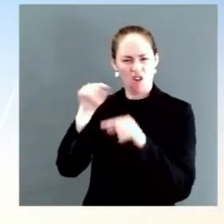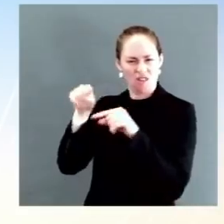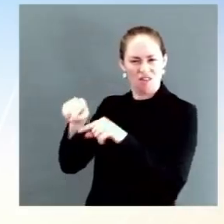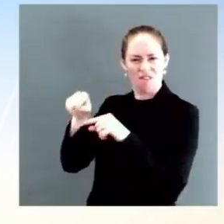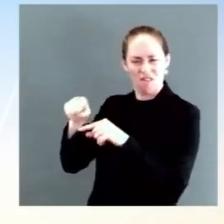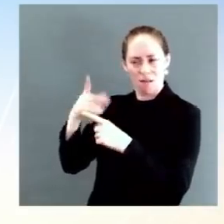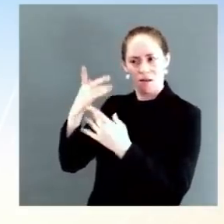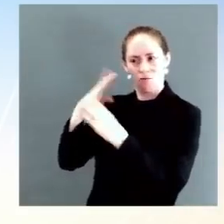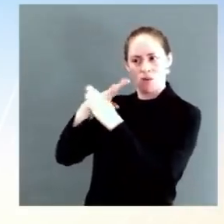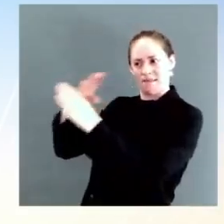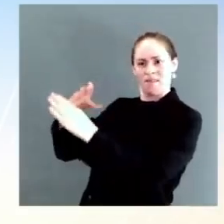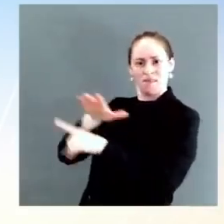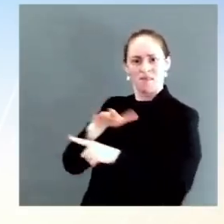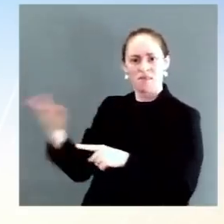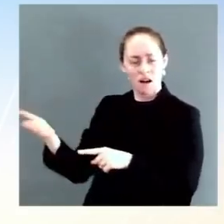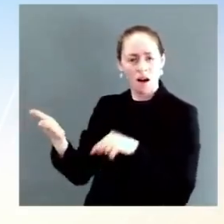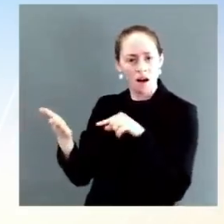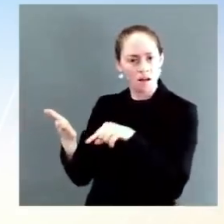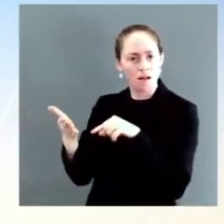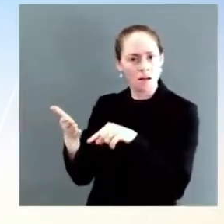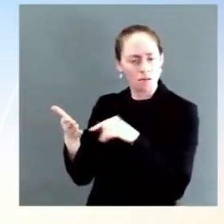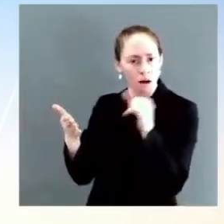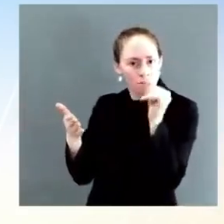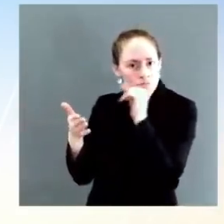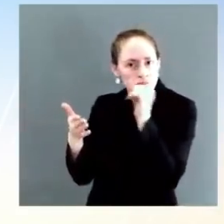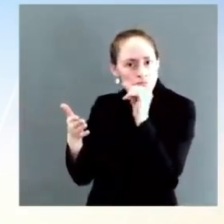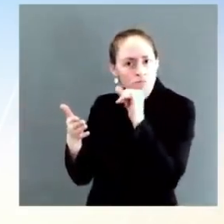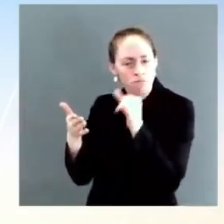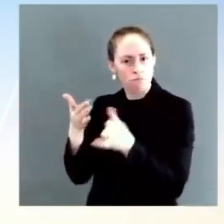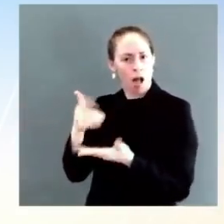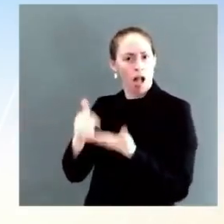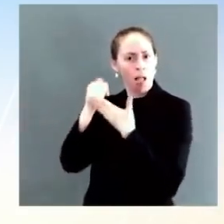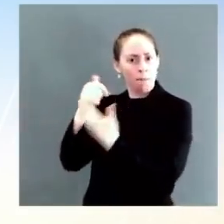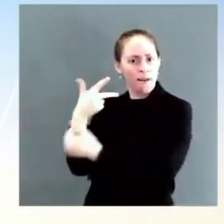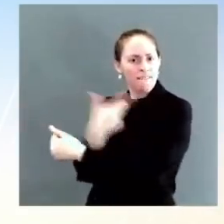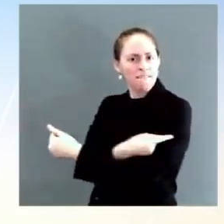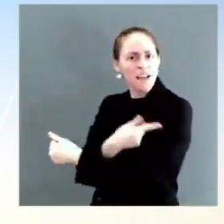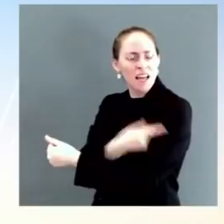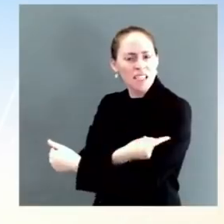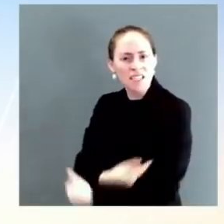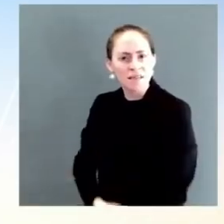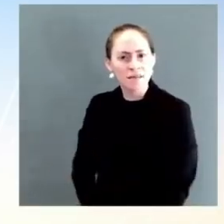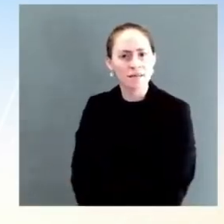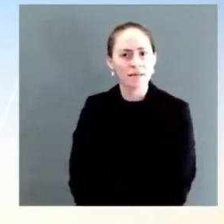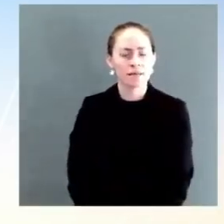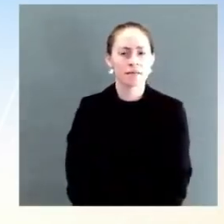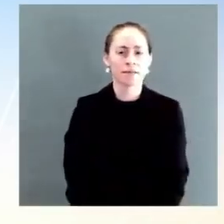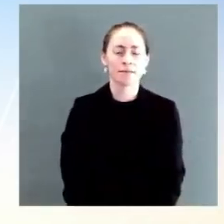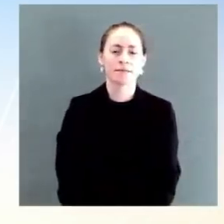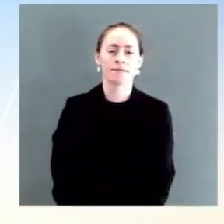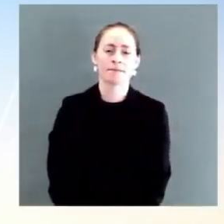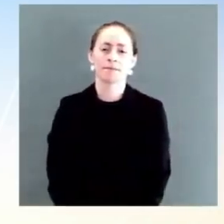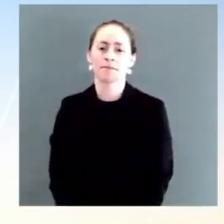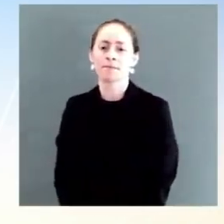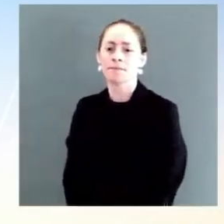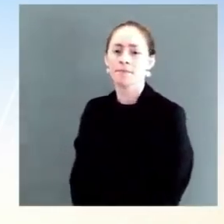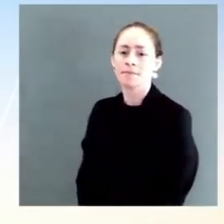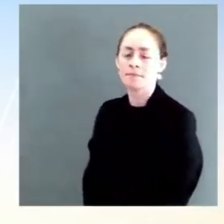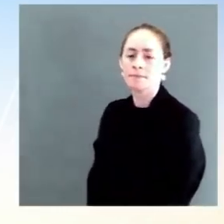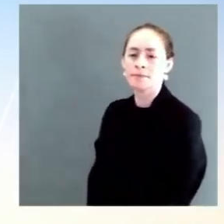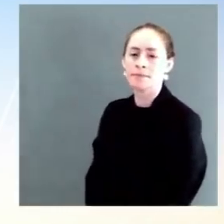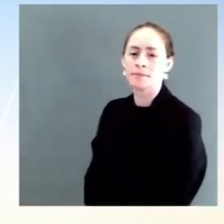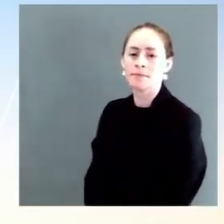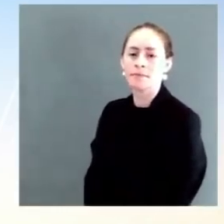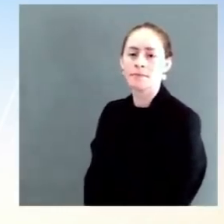across the public. One quick one Yeah, on go ahead. World AIDS Day. Ahead of today, the British government announced they would begin to allow people who have tested positive